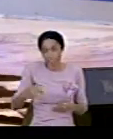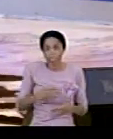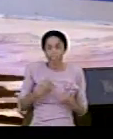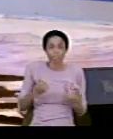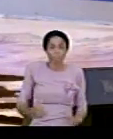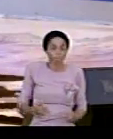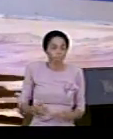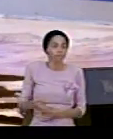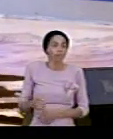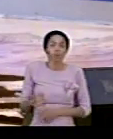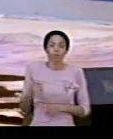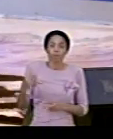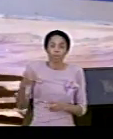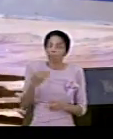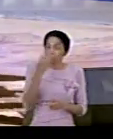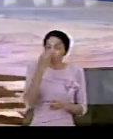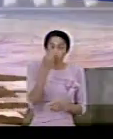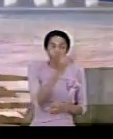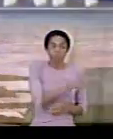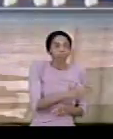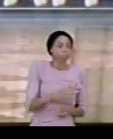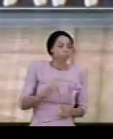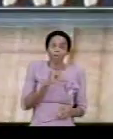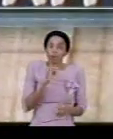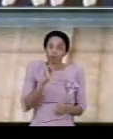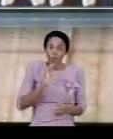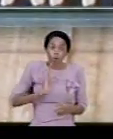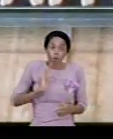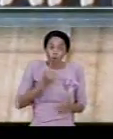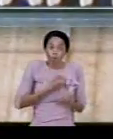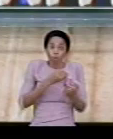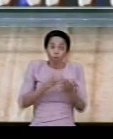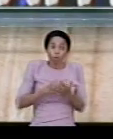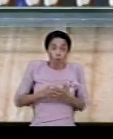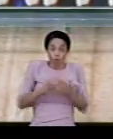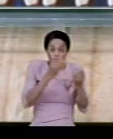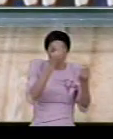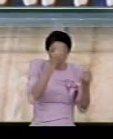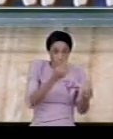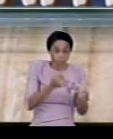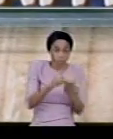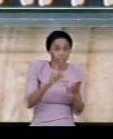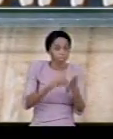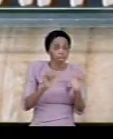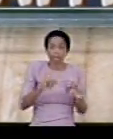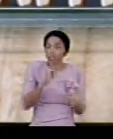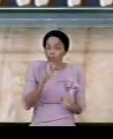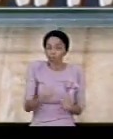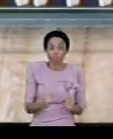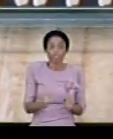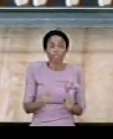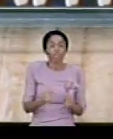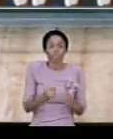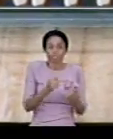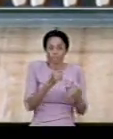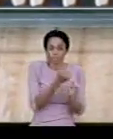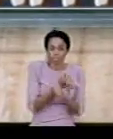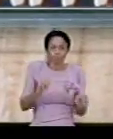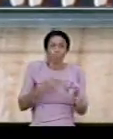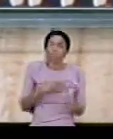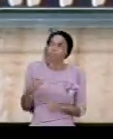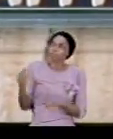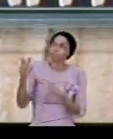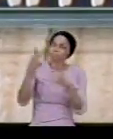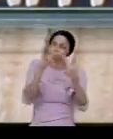the law, which cannot save. And we look to the Lord who rendered perfect obedience, so